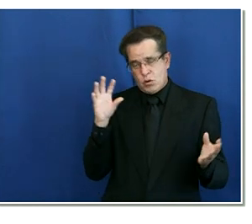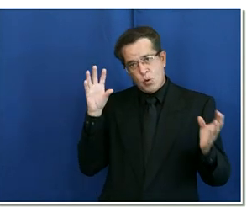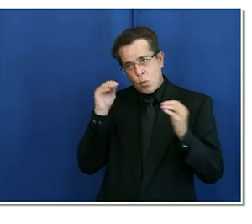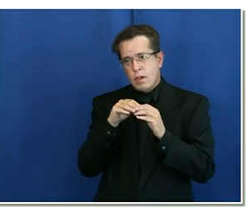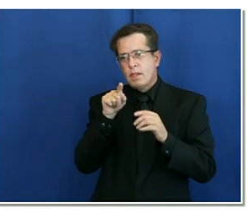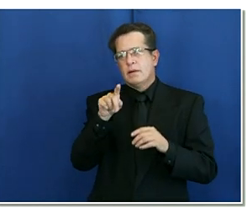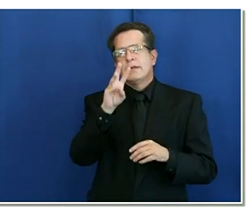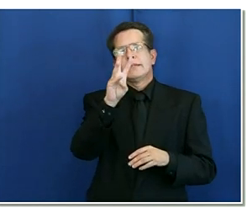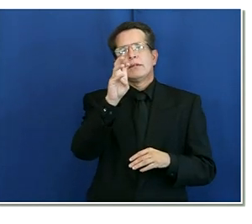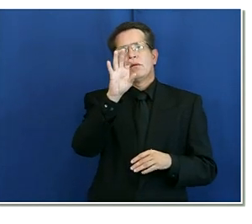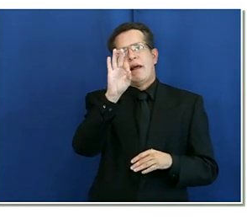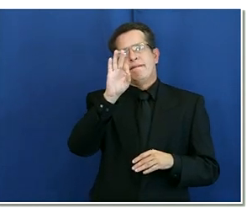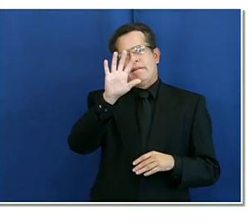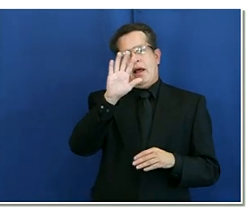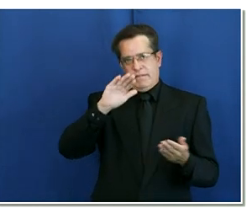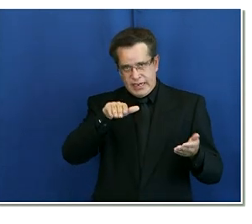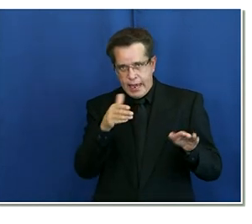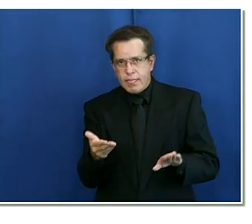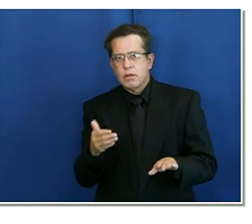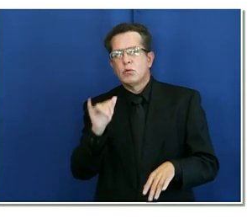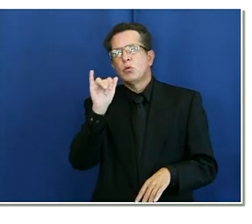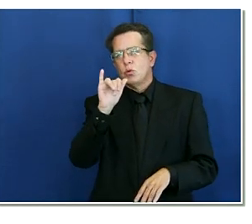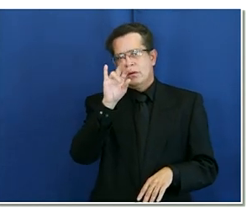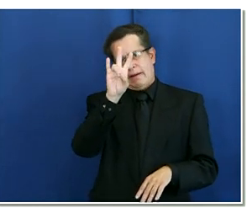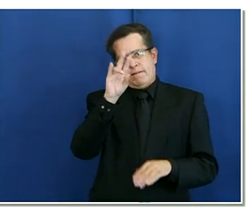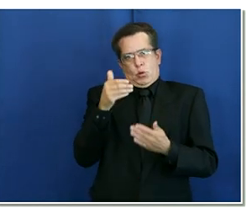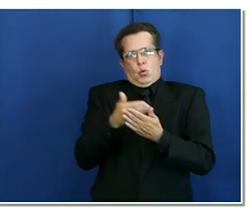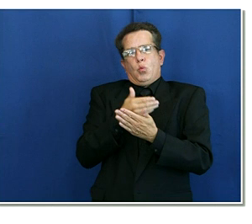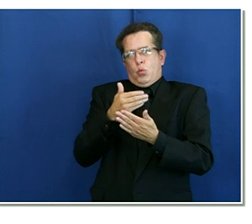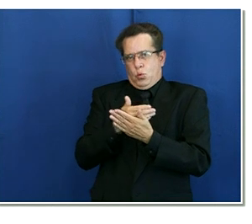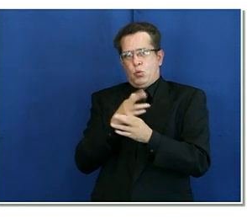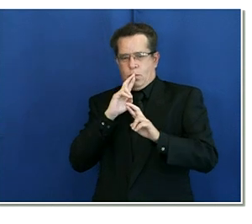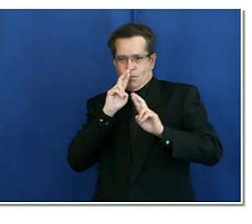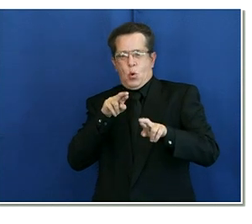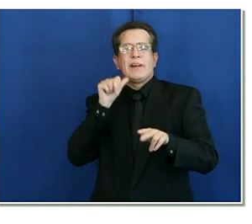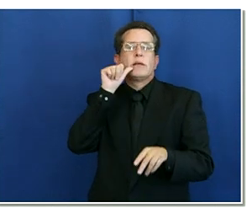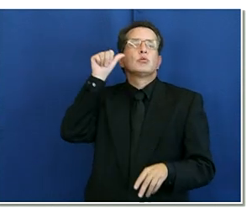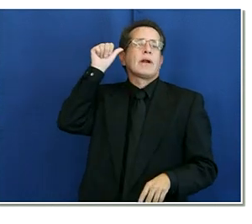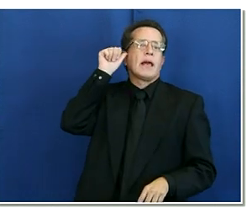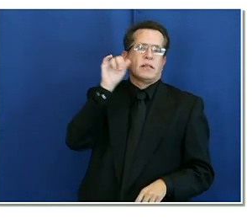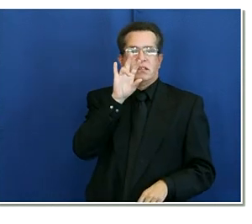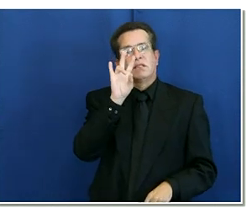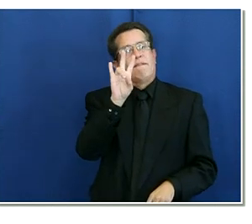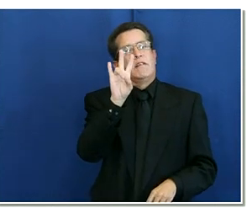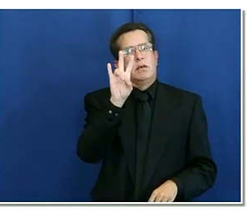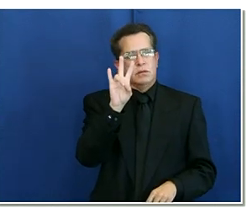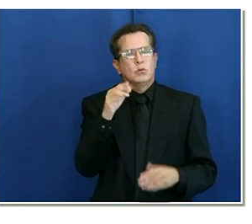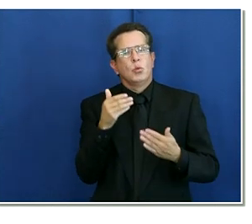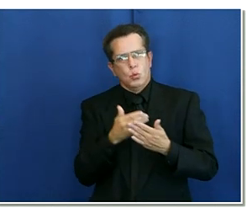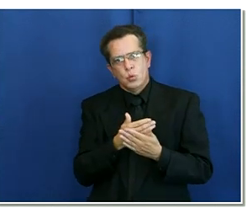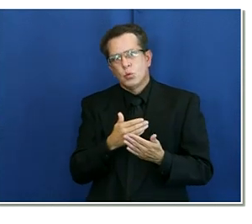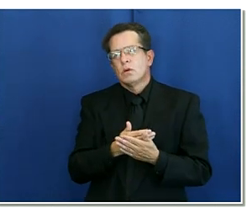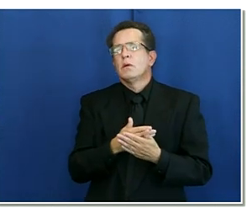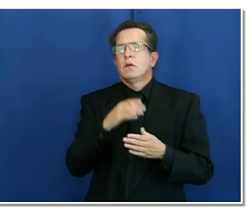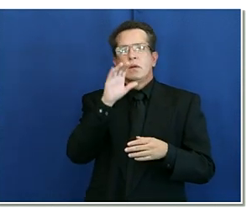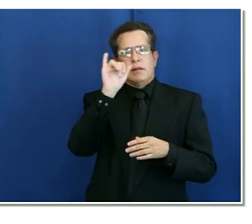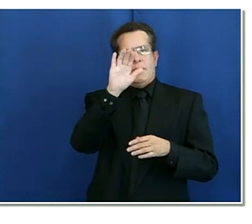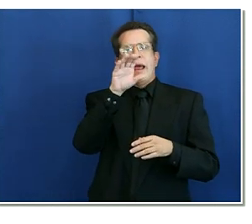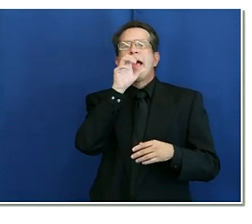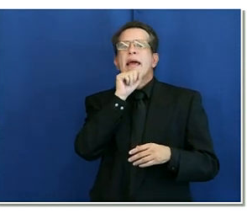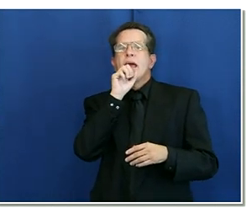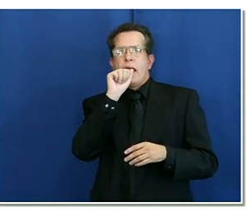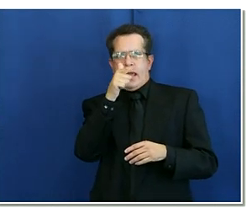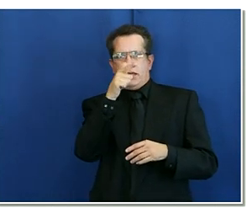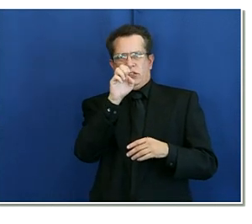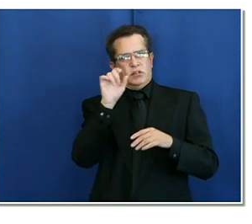includes 695 deaths, with 7 new deaths reported since yesterday. The age range of